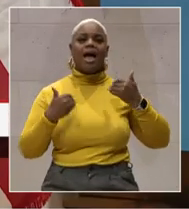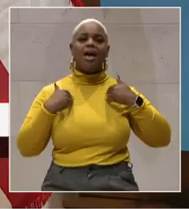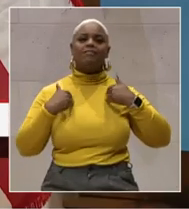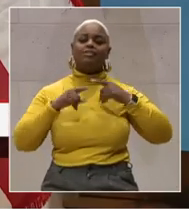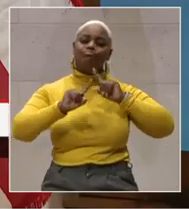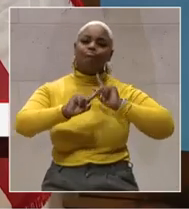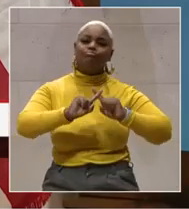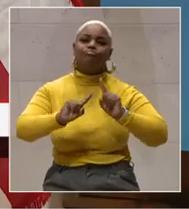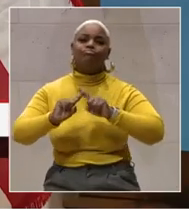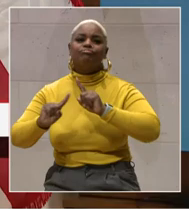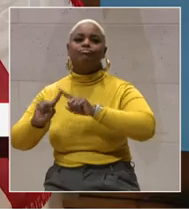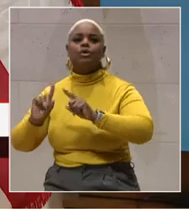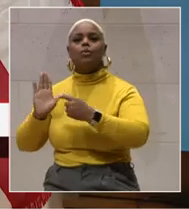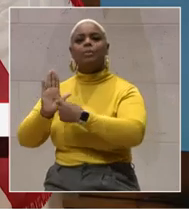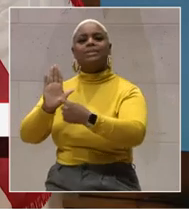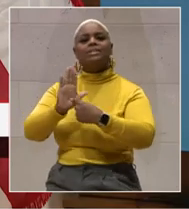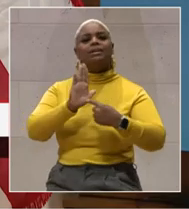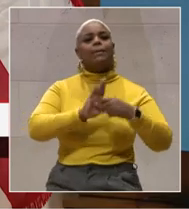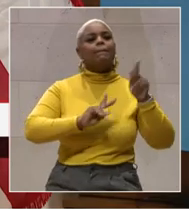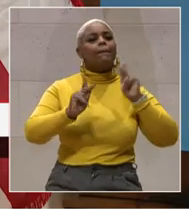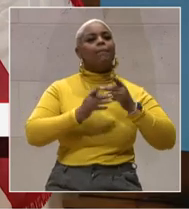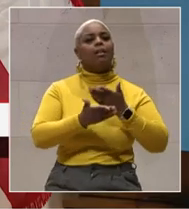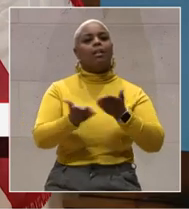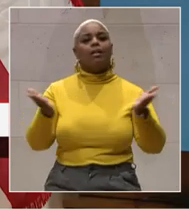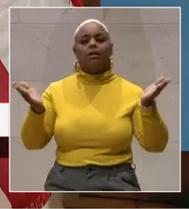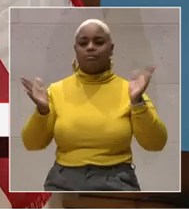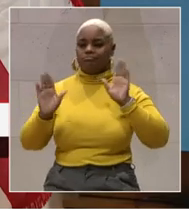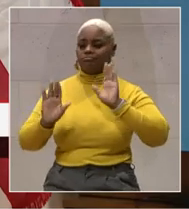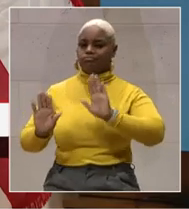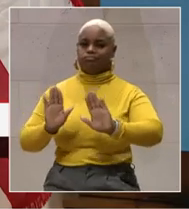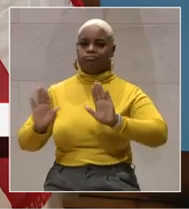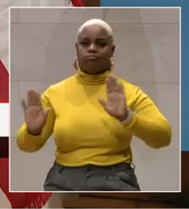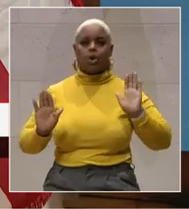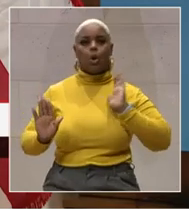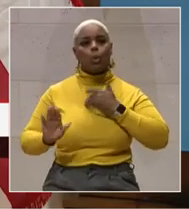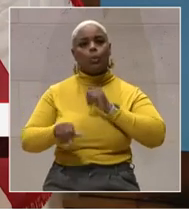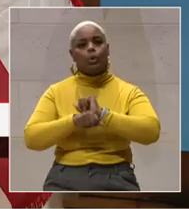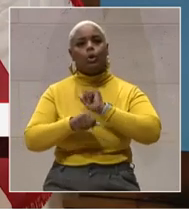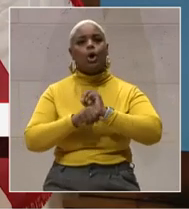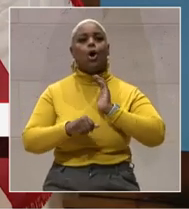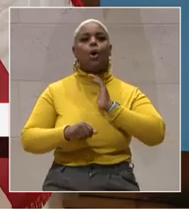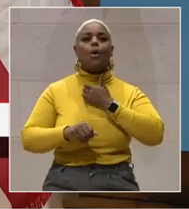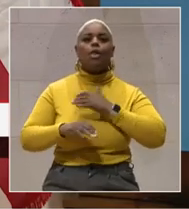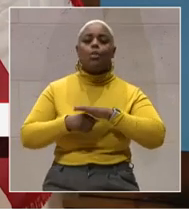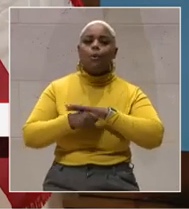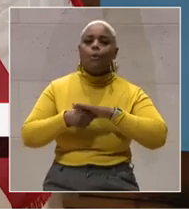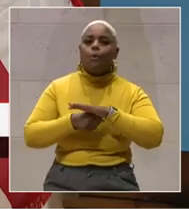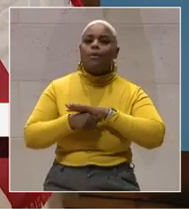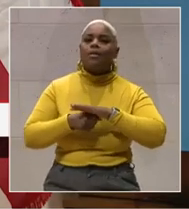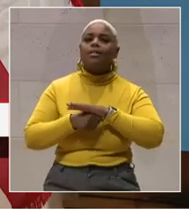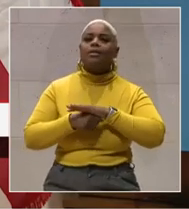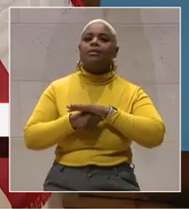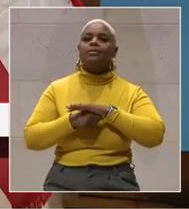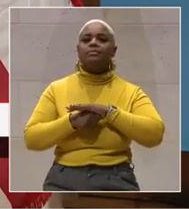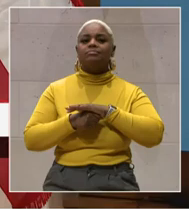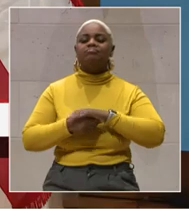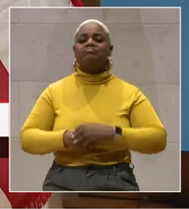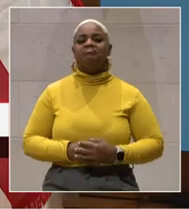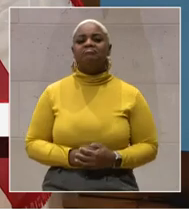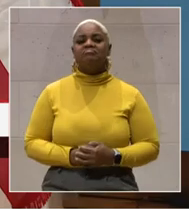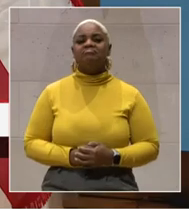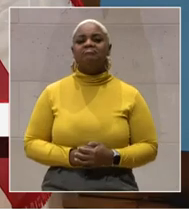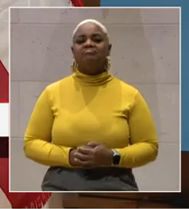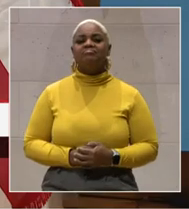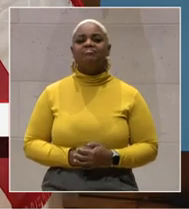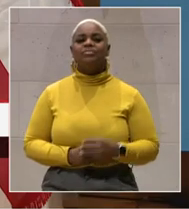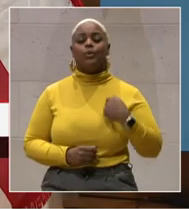stakeholders that help us do our work in our local jurisdictions, where we will work together to